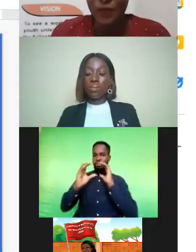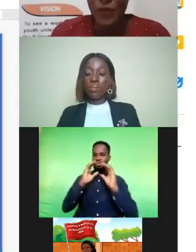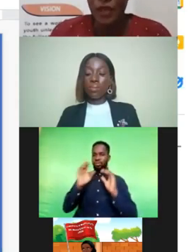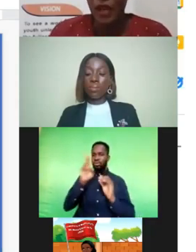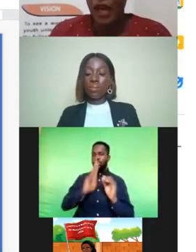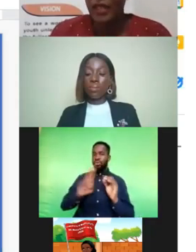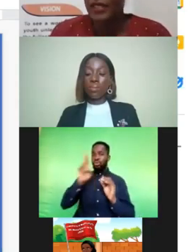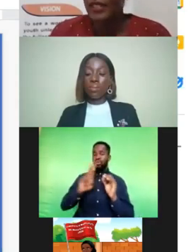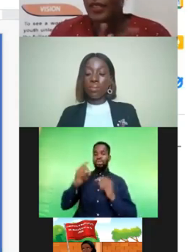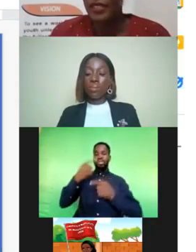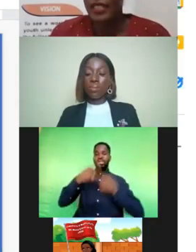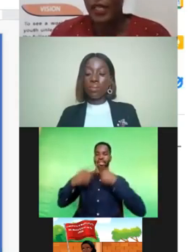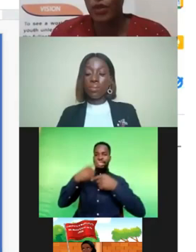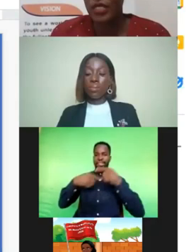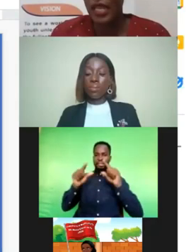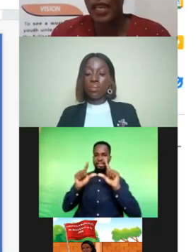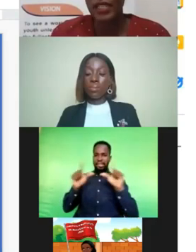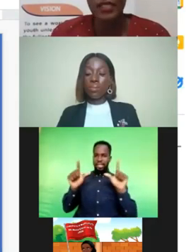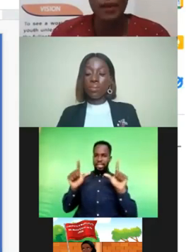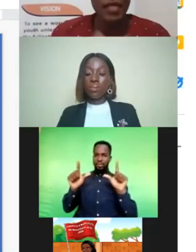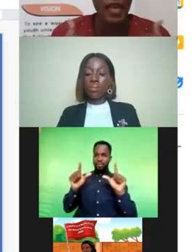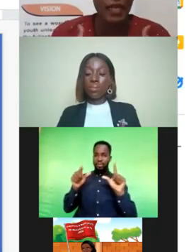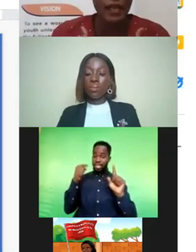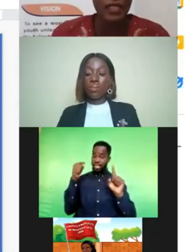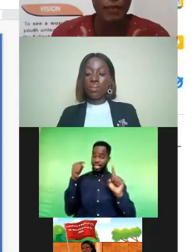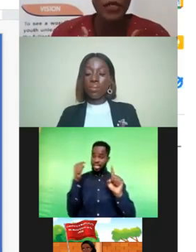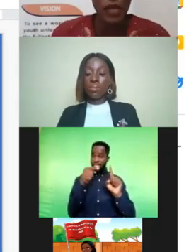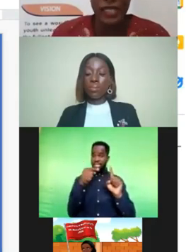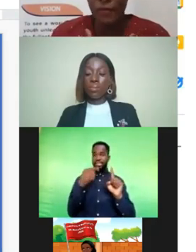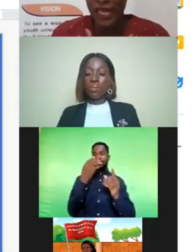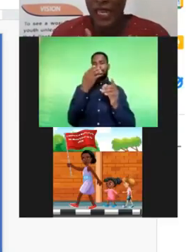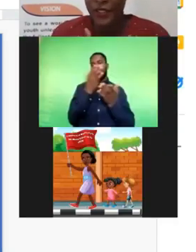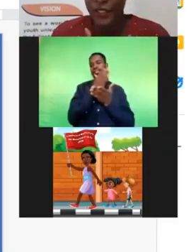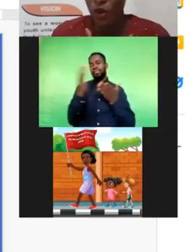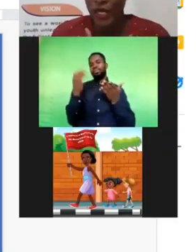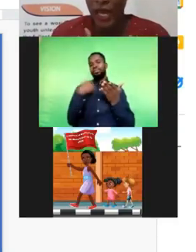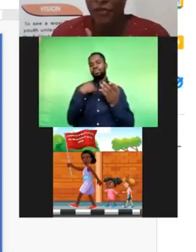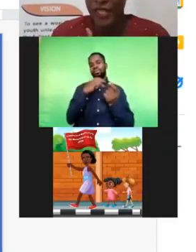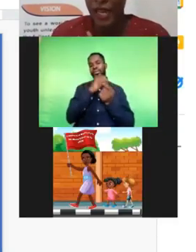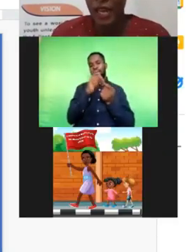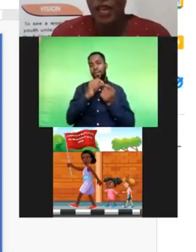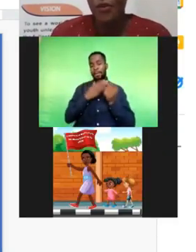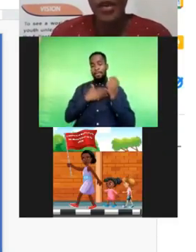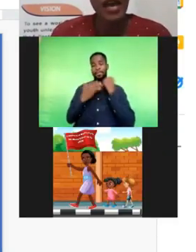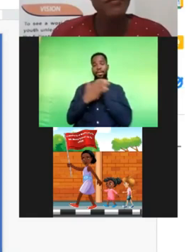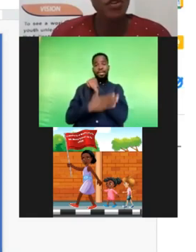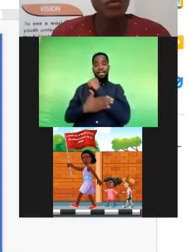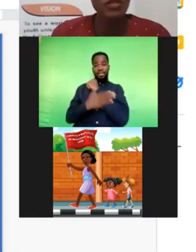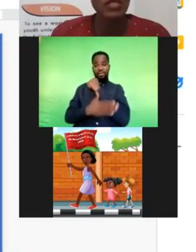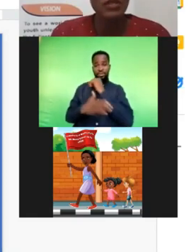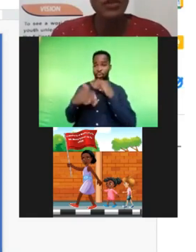language. And this, I should say, it's something, particularly in my country or in Africa, we